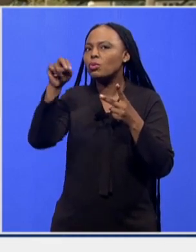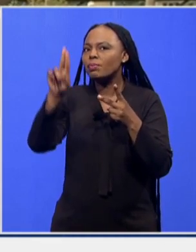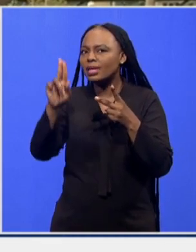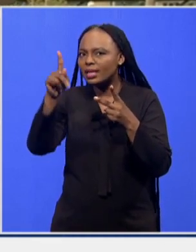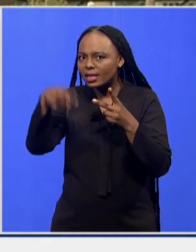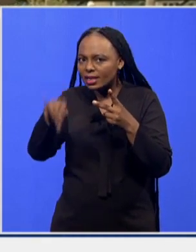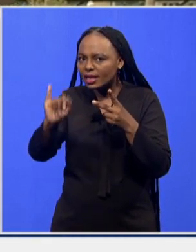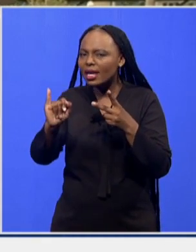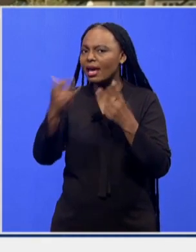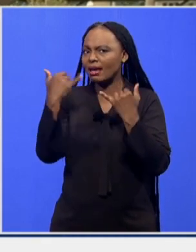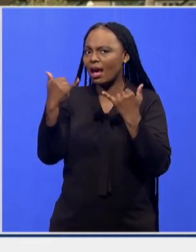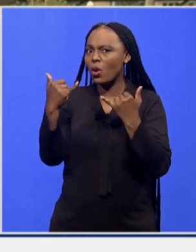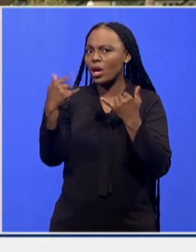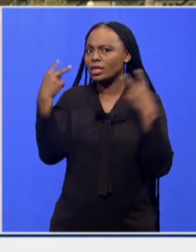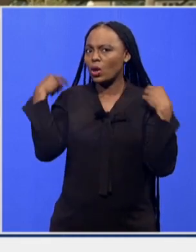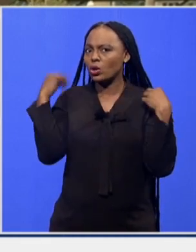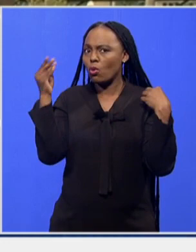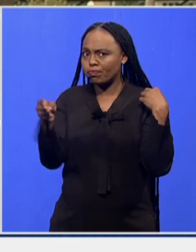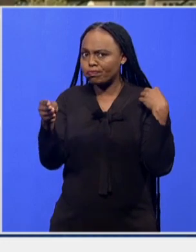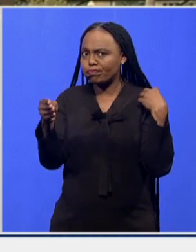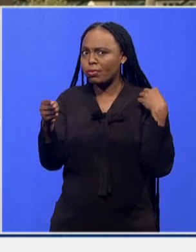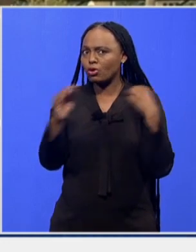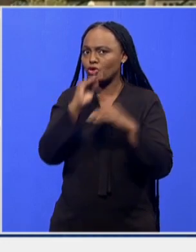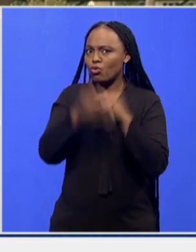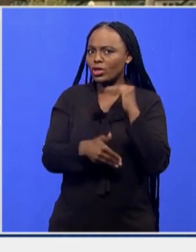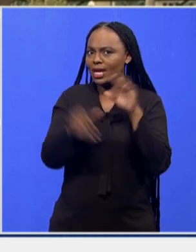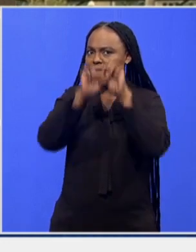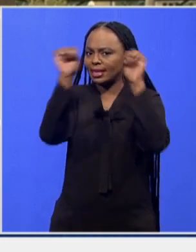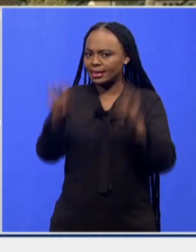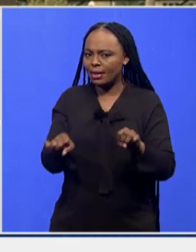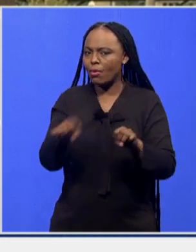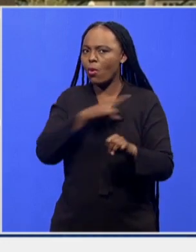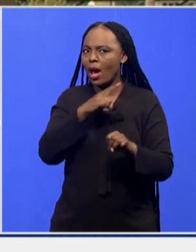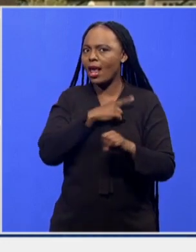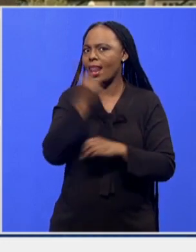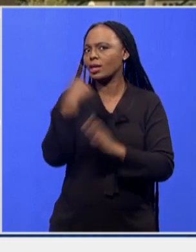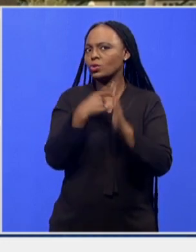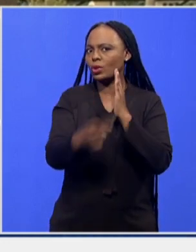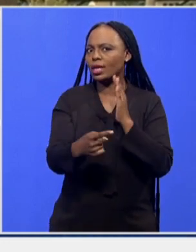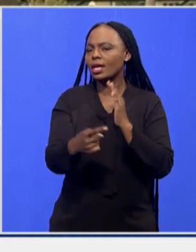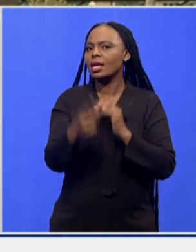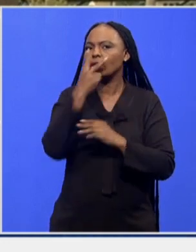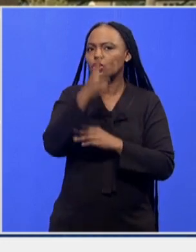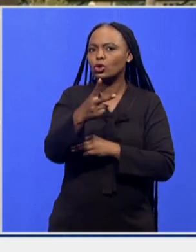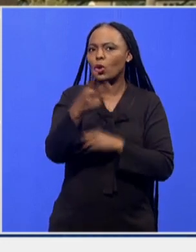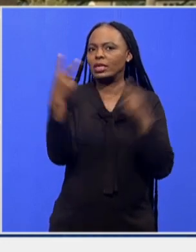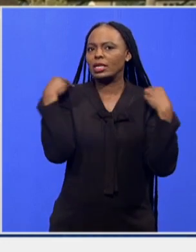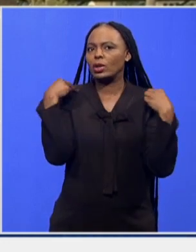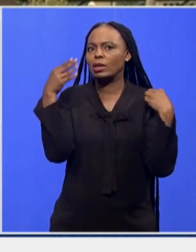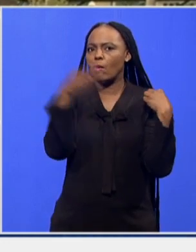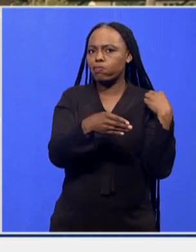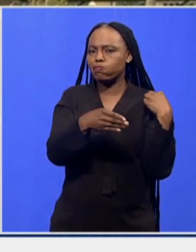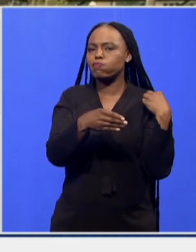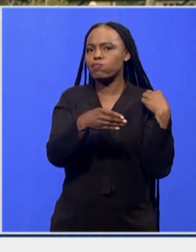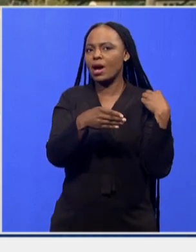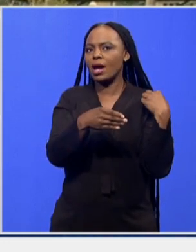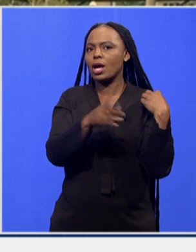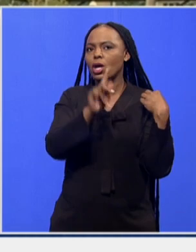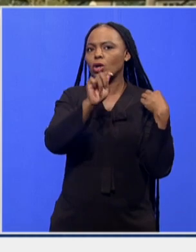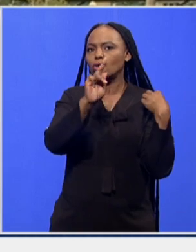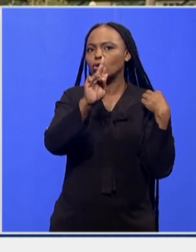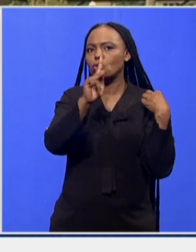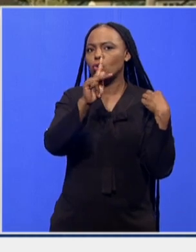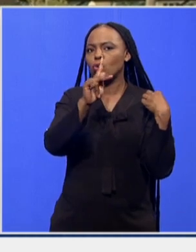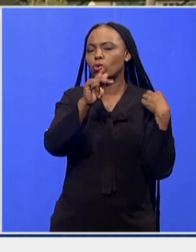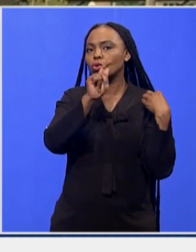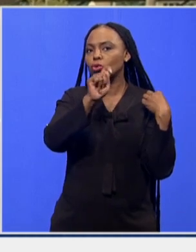to protect the power station? Last week, we saw security forces at Tutuka and other power stations where the minister was visiting. Are you seeing the